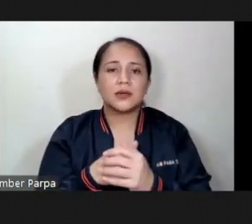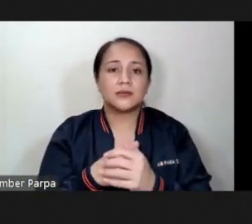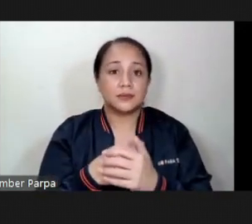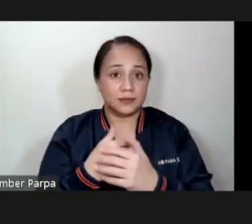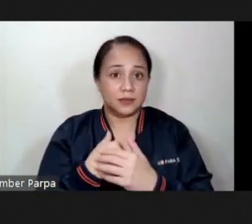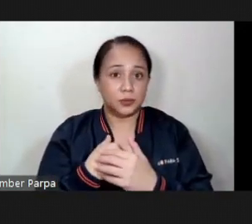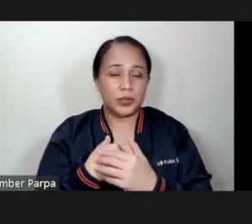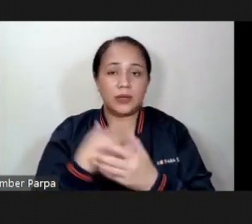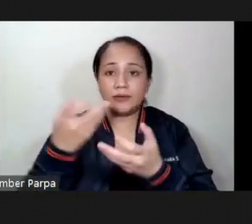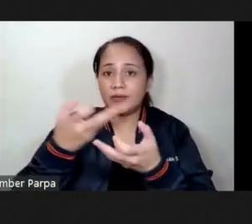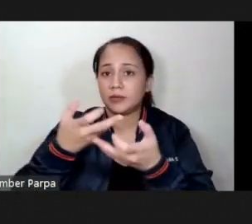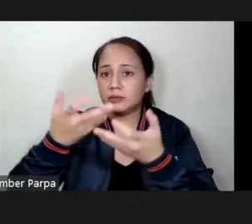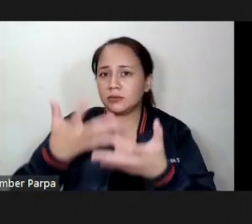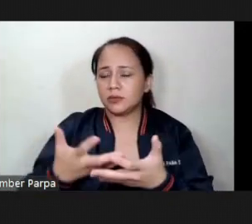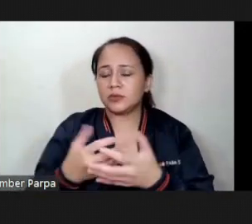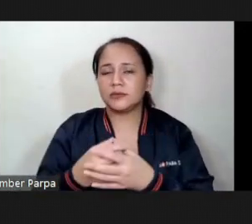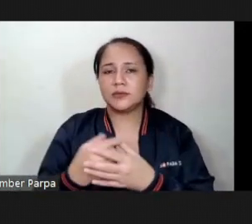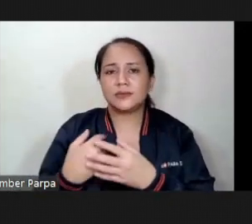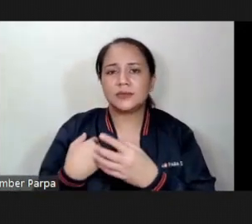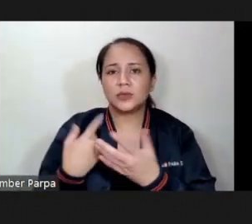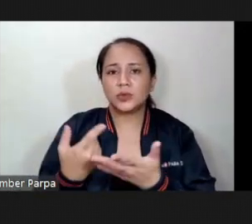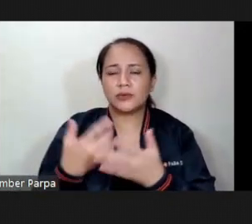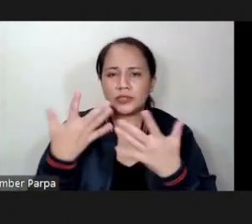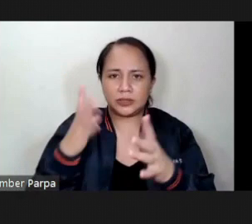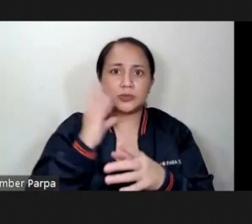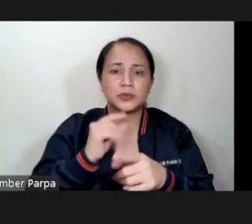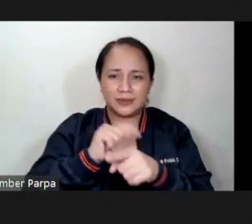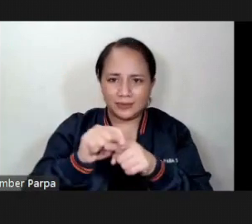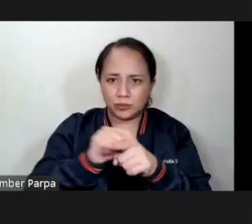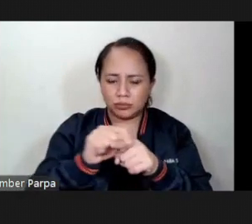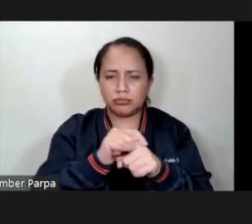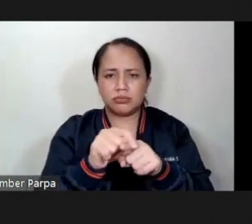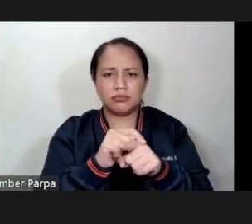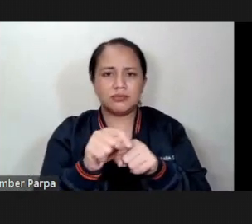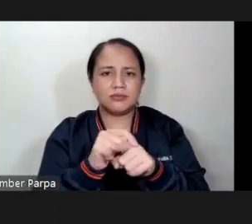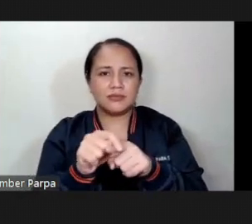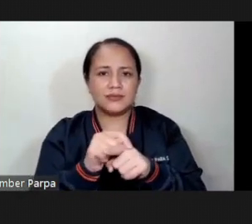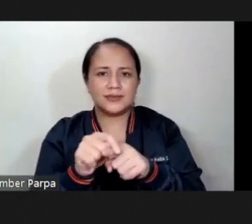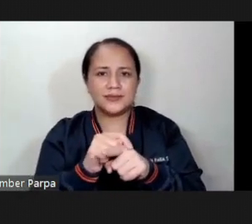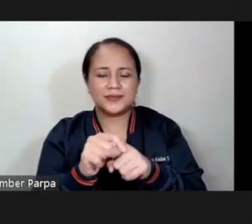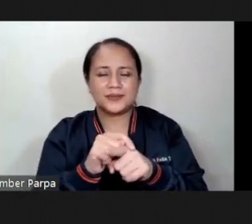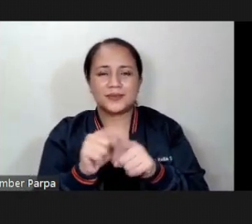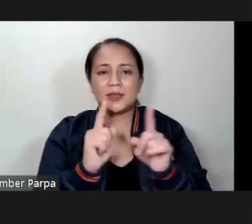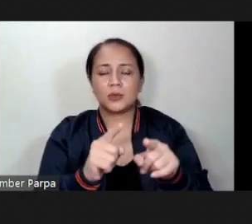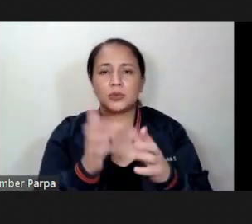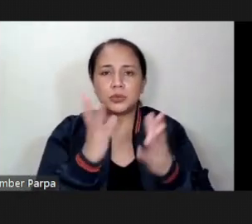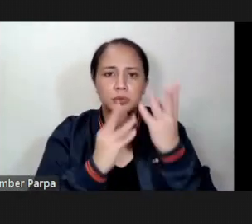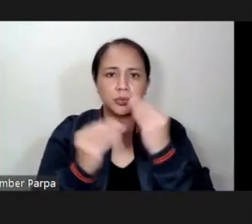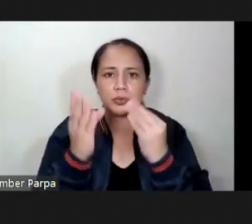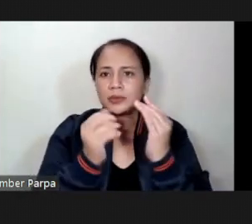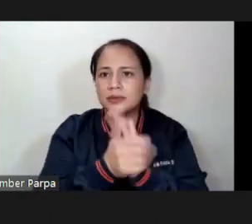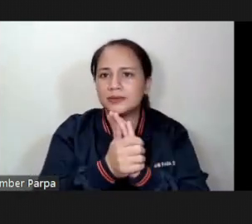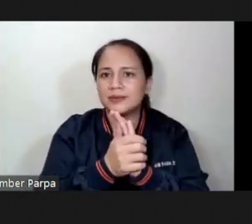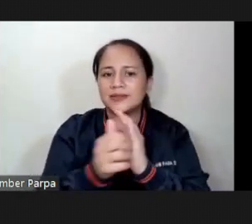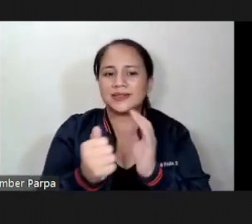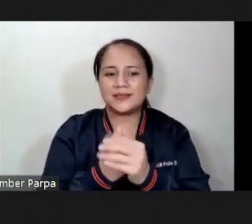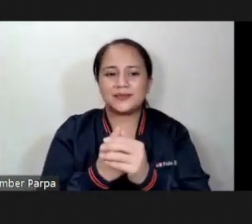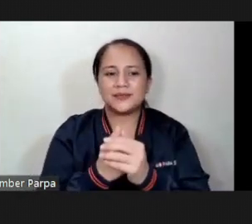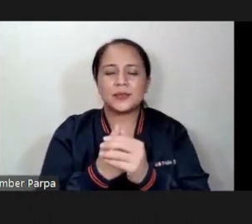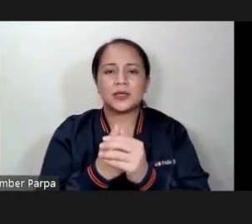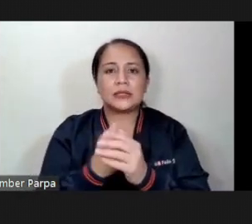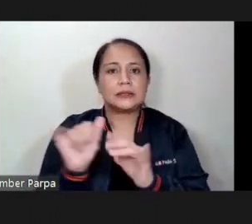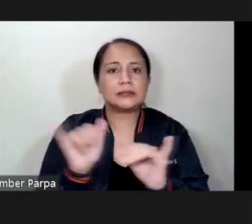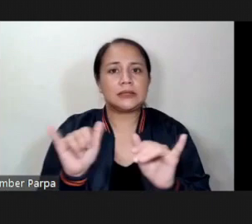a facilitator, we've been to trainings and we learn a lot of skills,